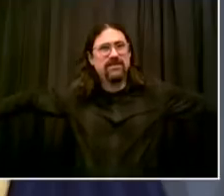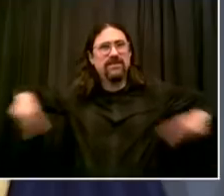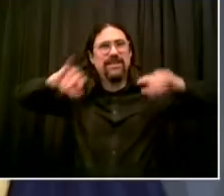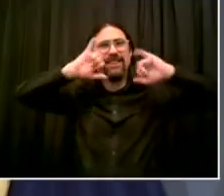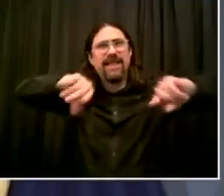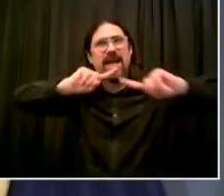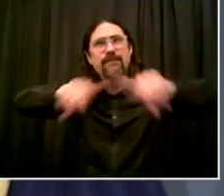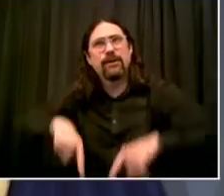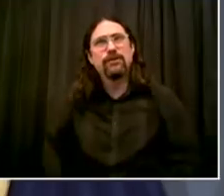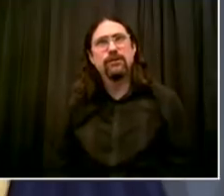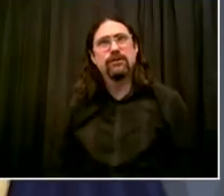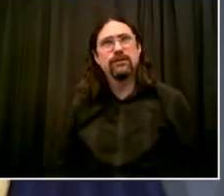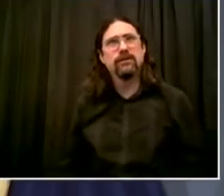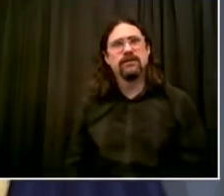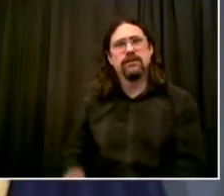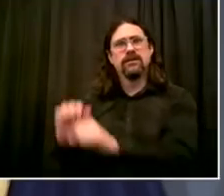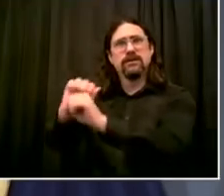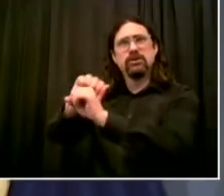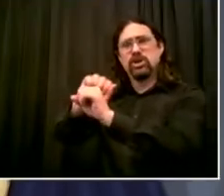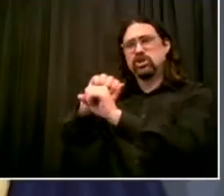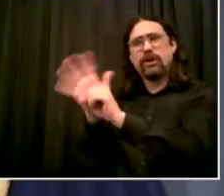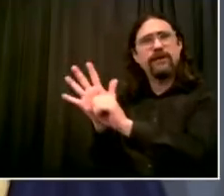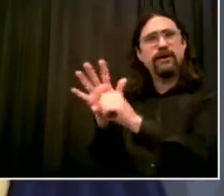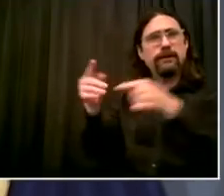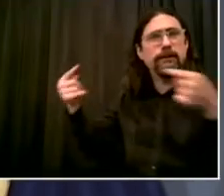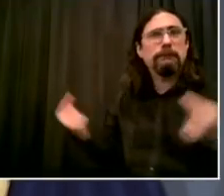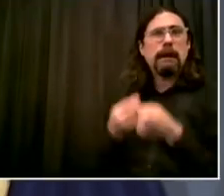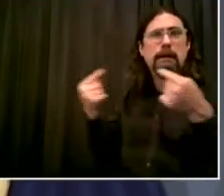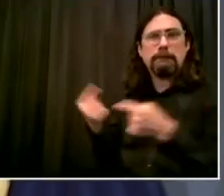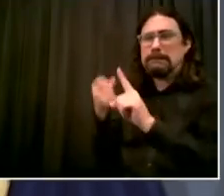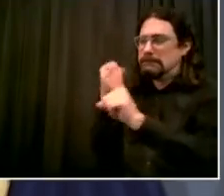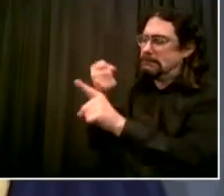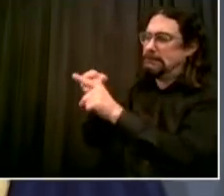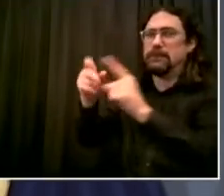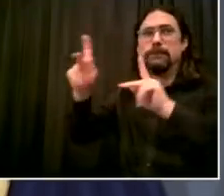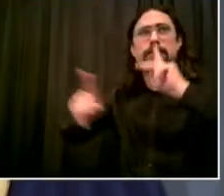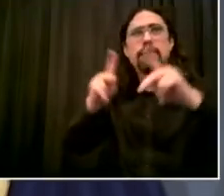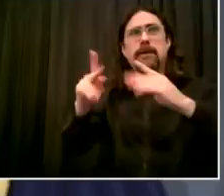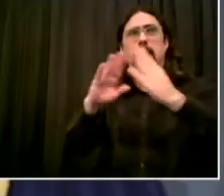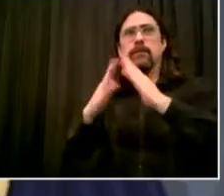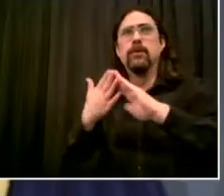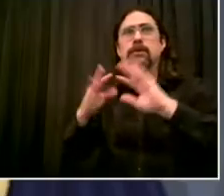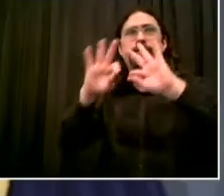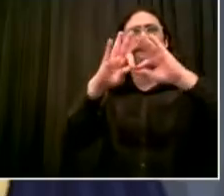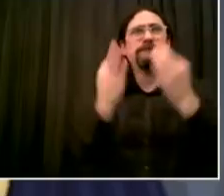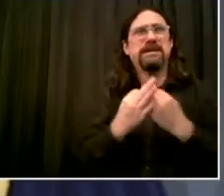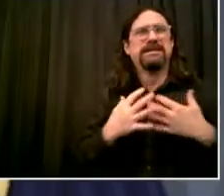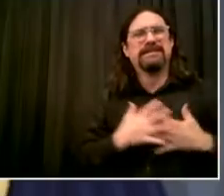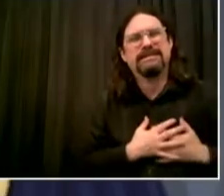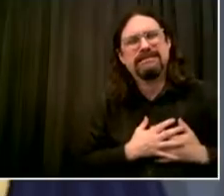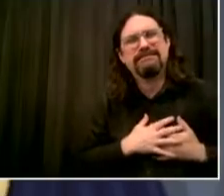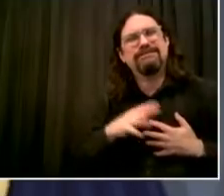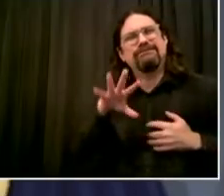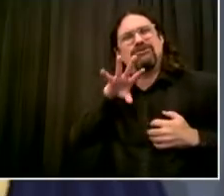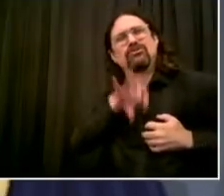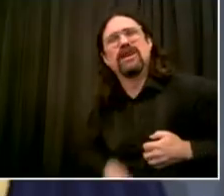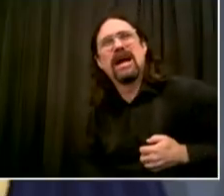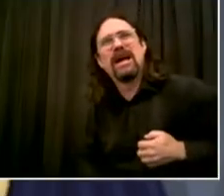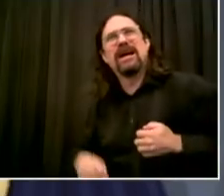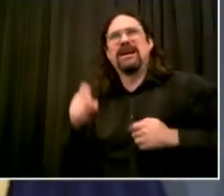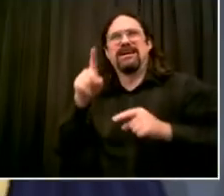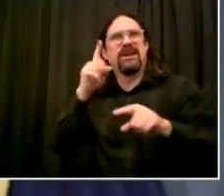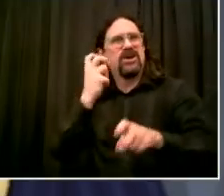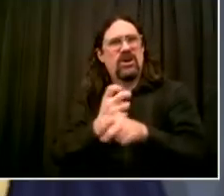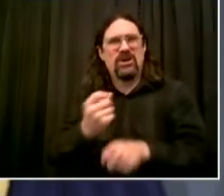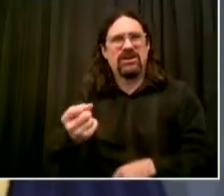all of us. We still can't take in 100 days we have been on a journey together in something we never could